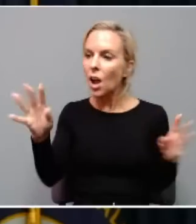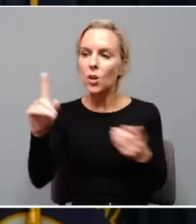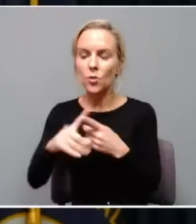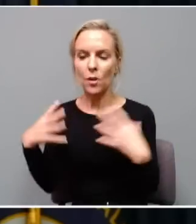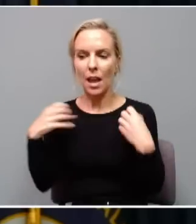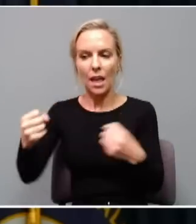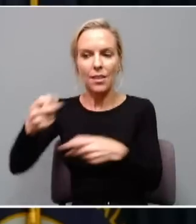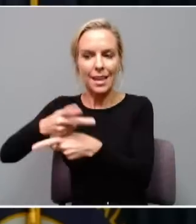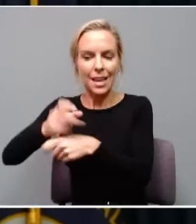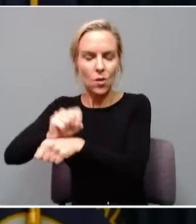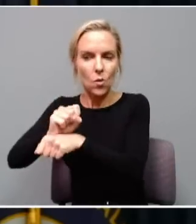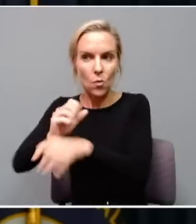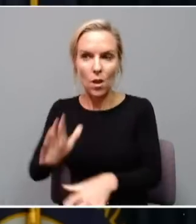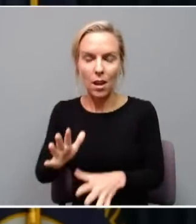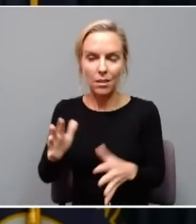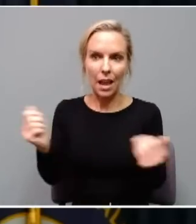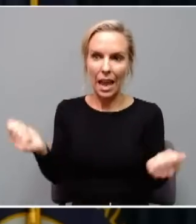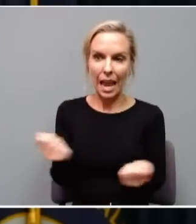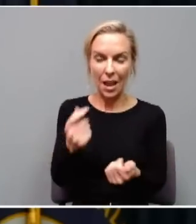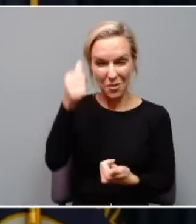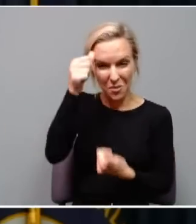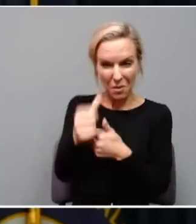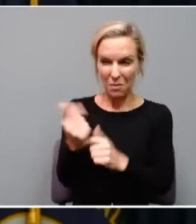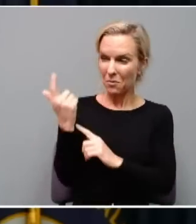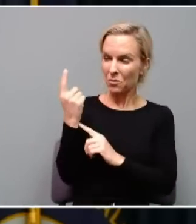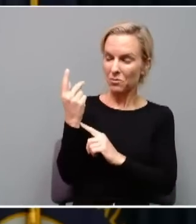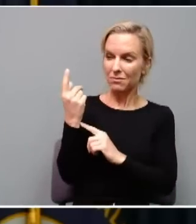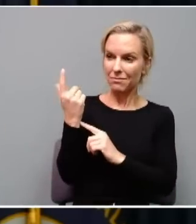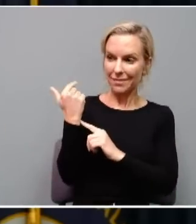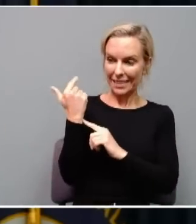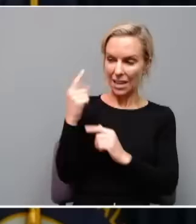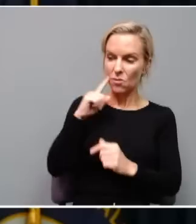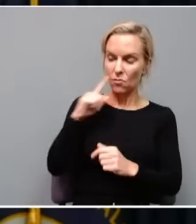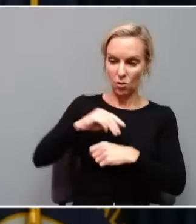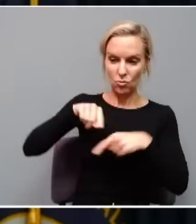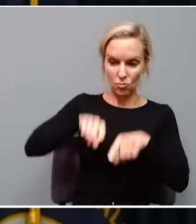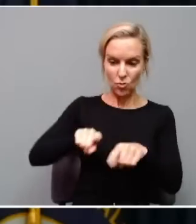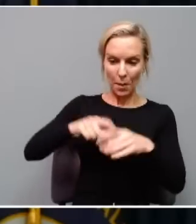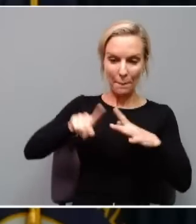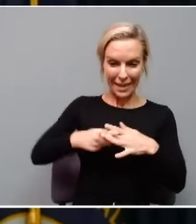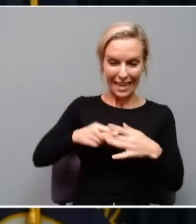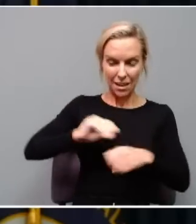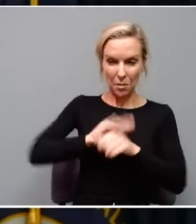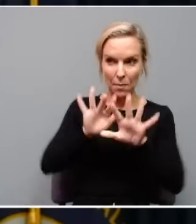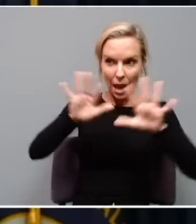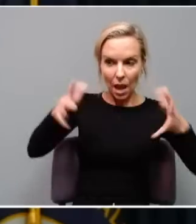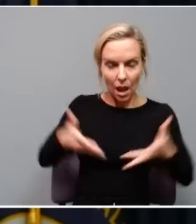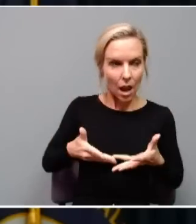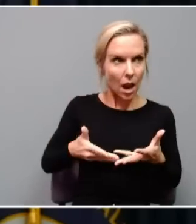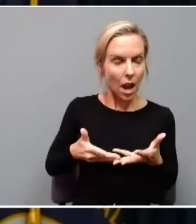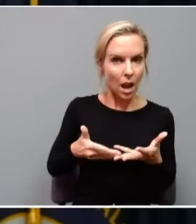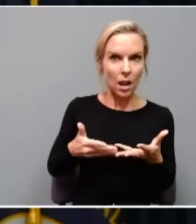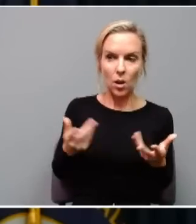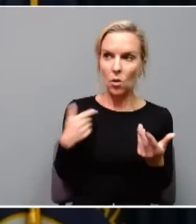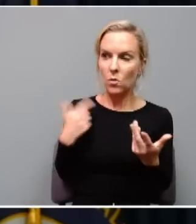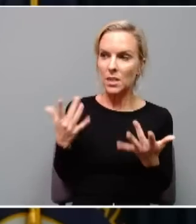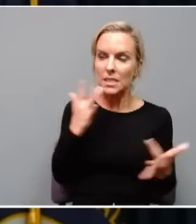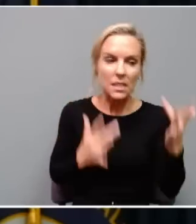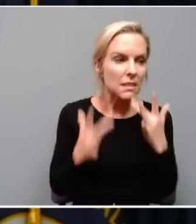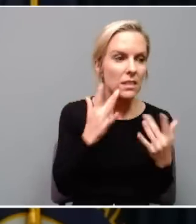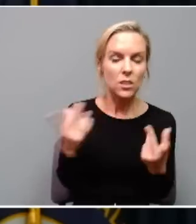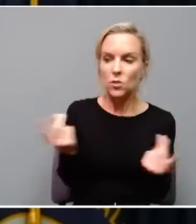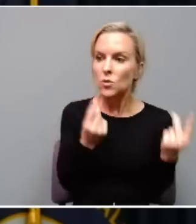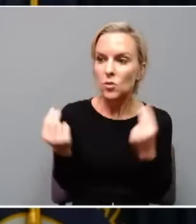PPE, especially at the beginning of this pandemic, being unable to get certain type of masks or